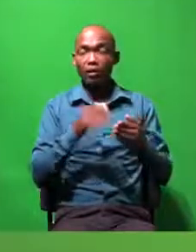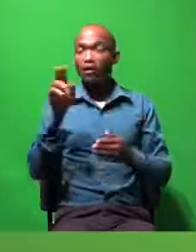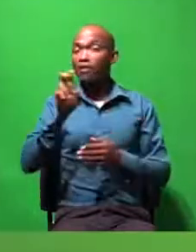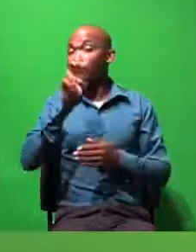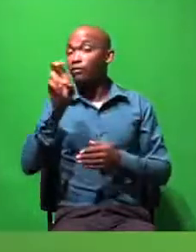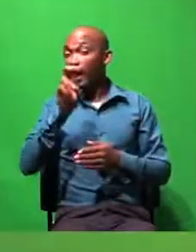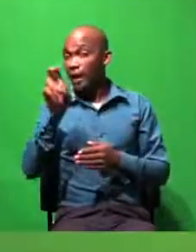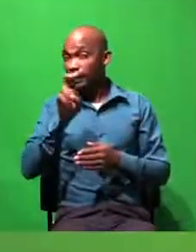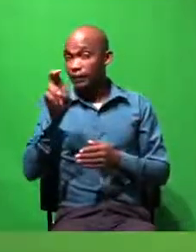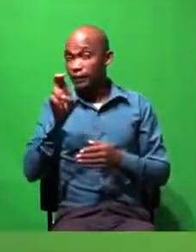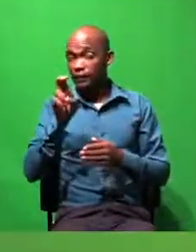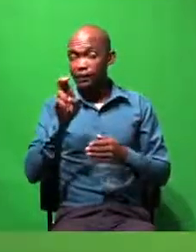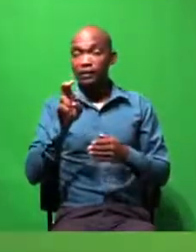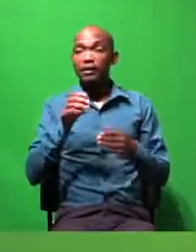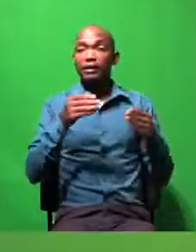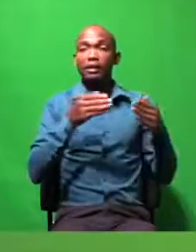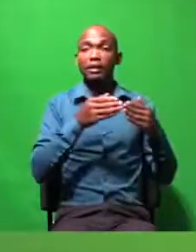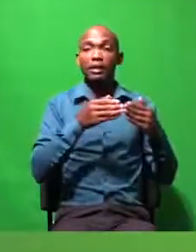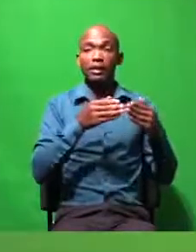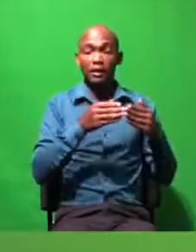Find the